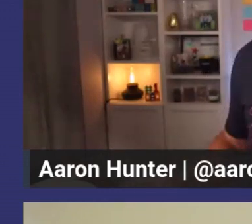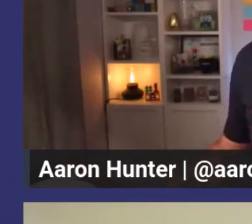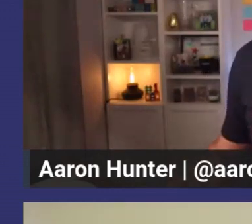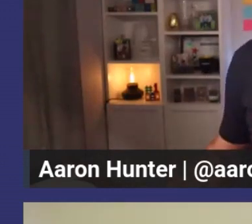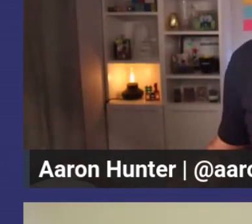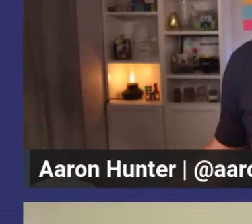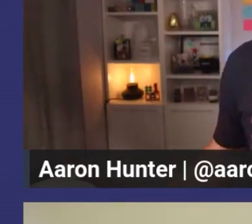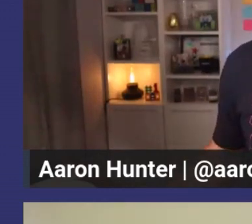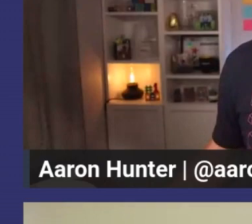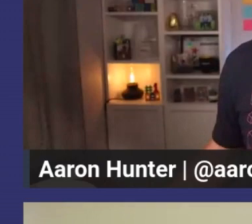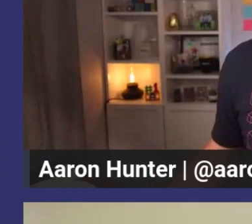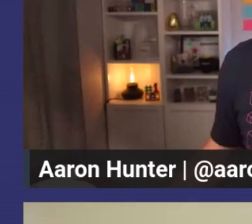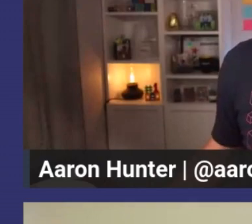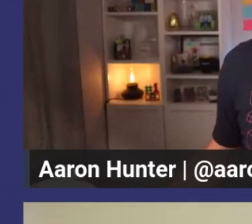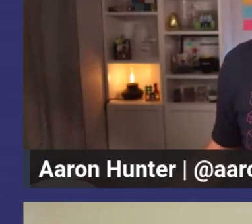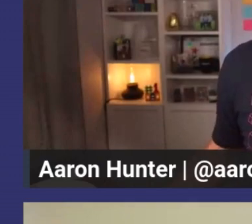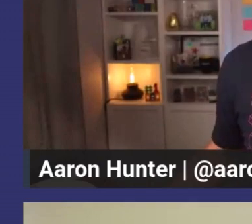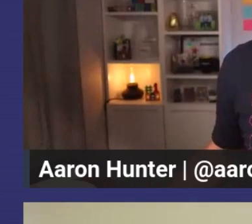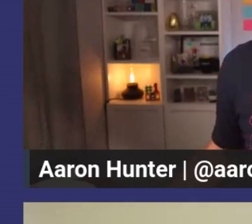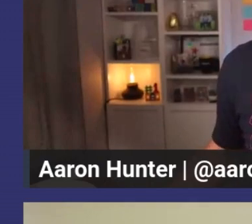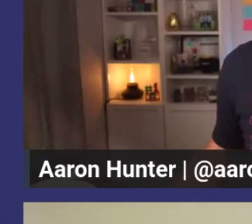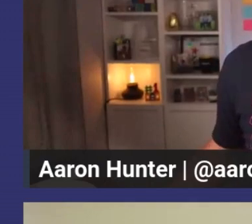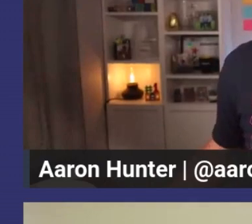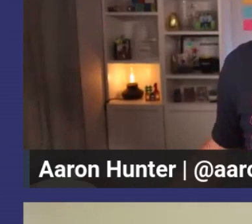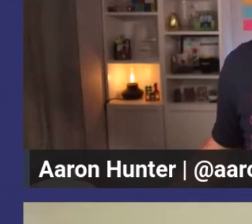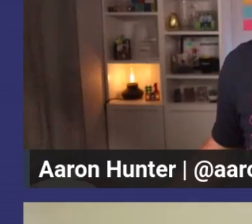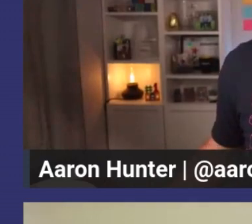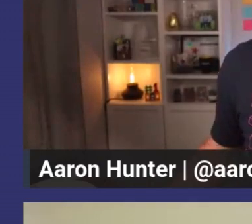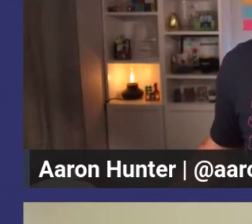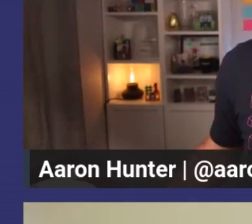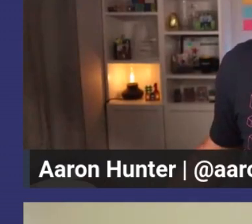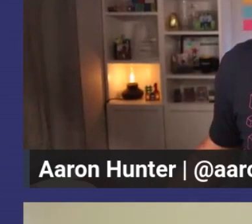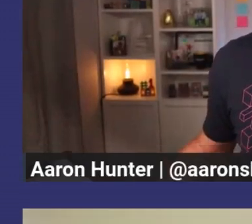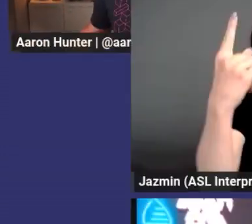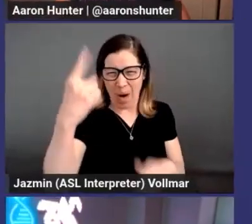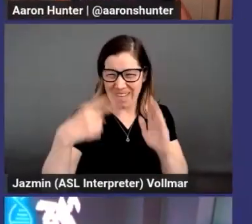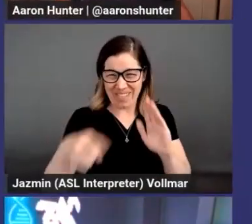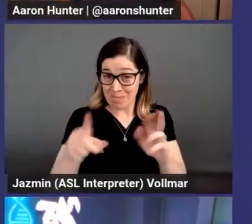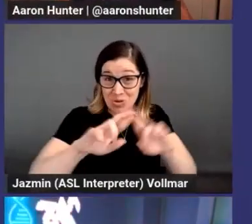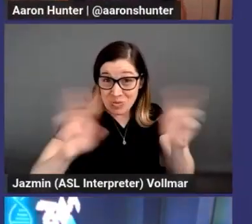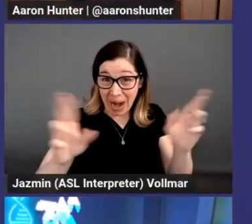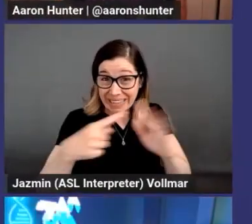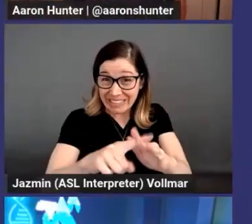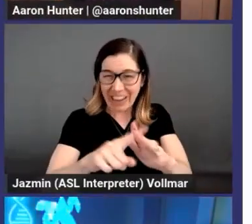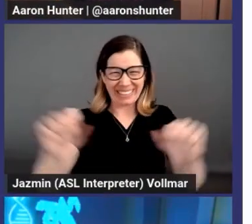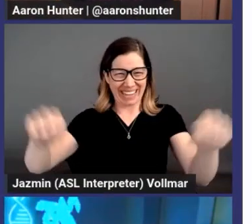demo is one of them. So Pashmin, are you ready for your demo? Absolutely.